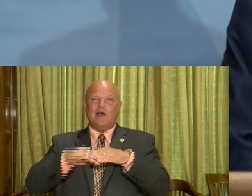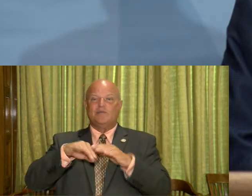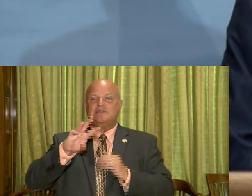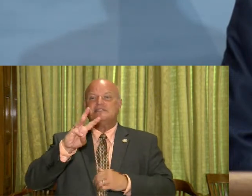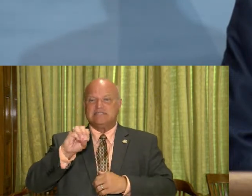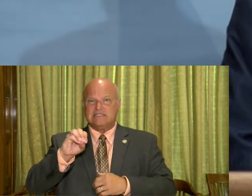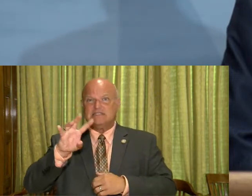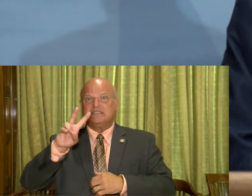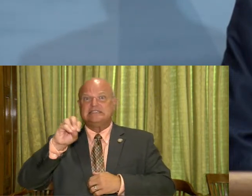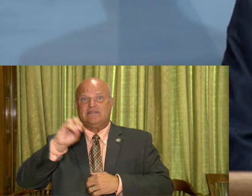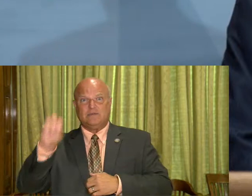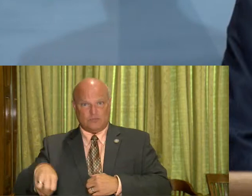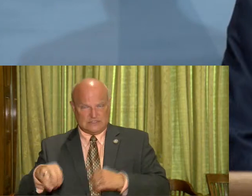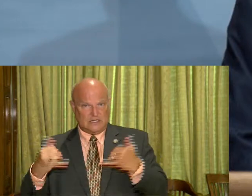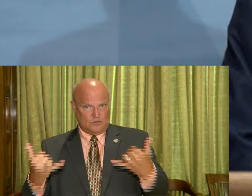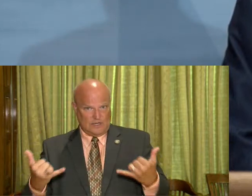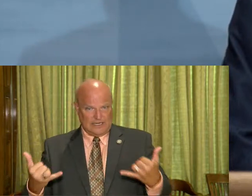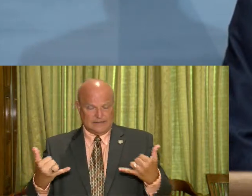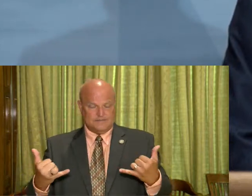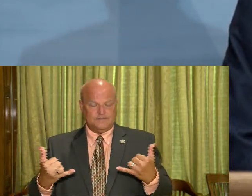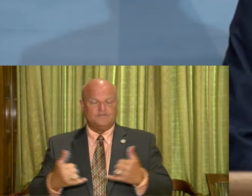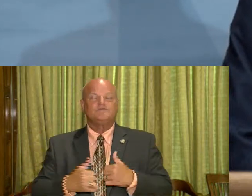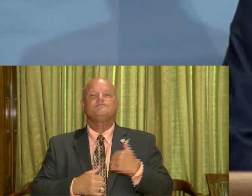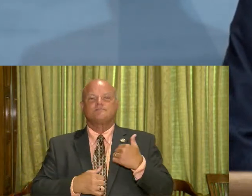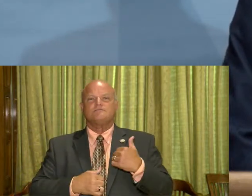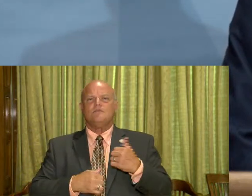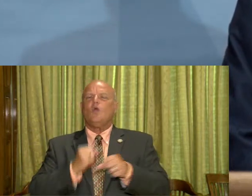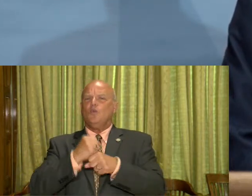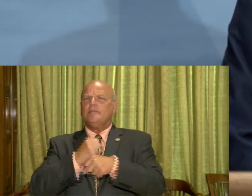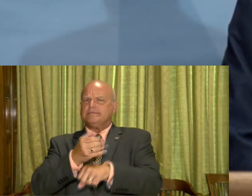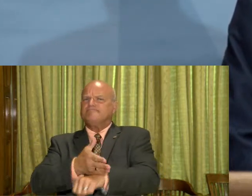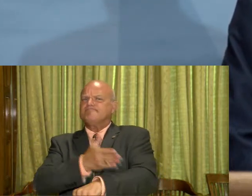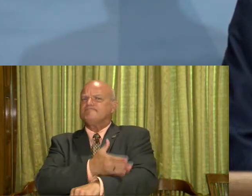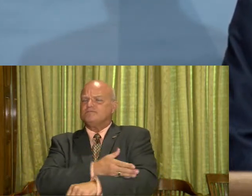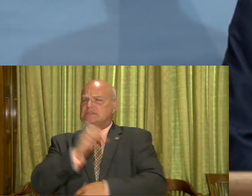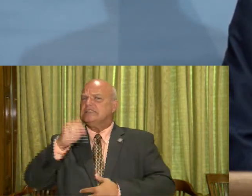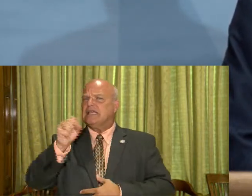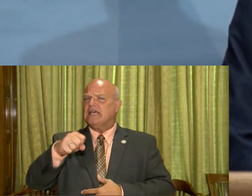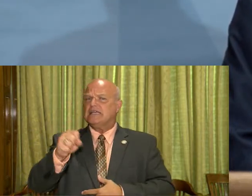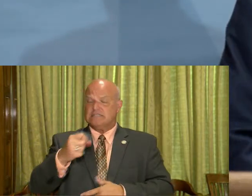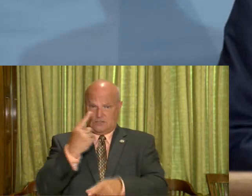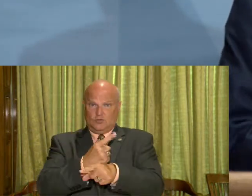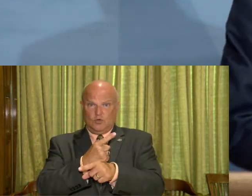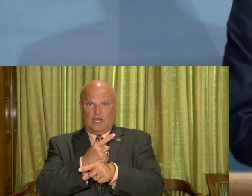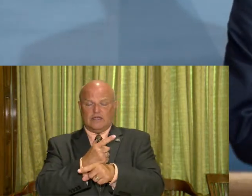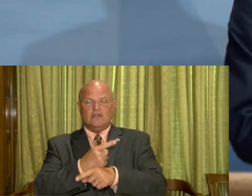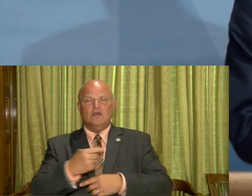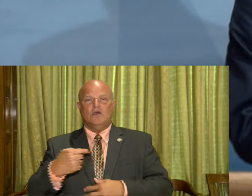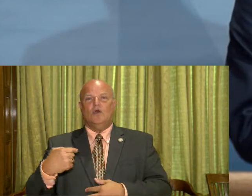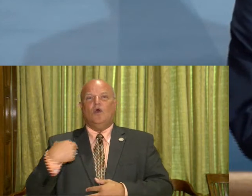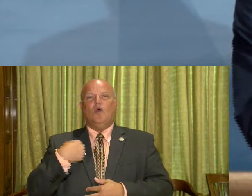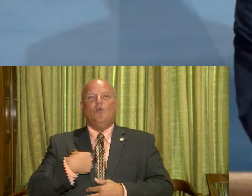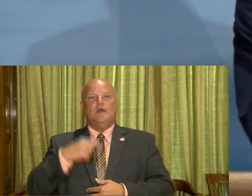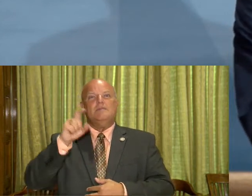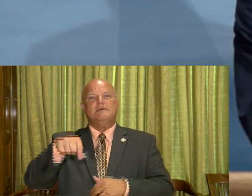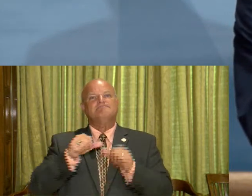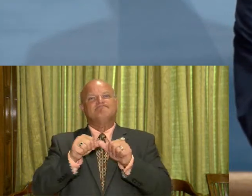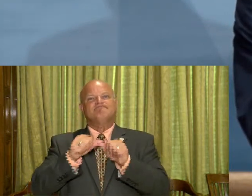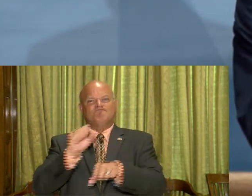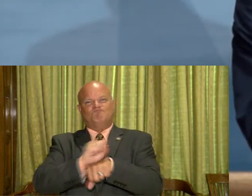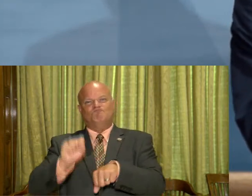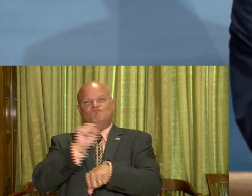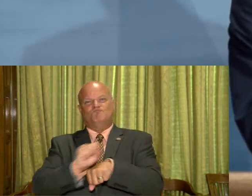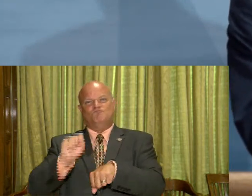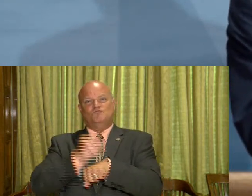or 70%. We're making a great deal of progress, and you're right. We've got to continue to work